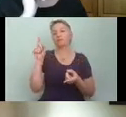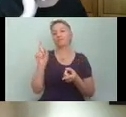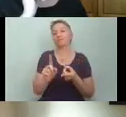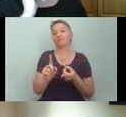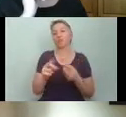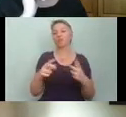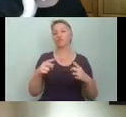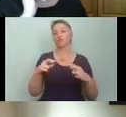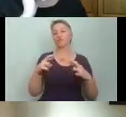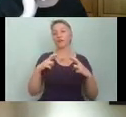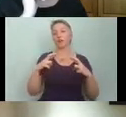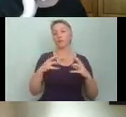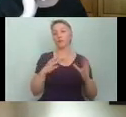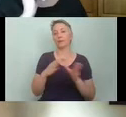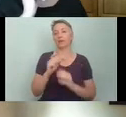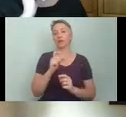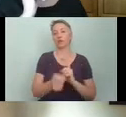contribution,